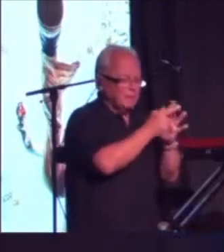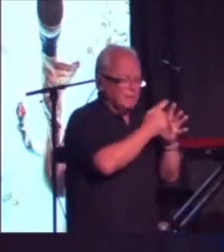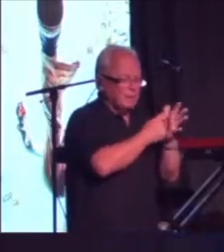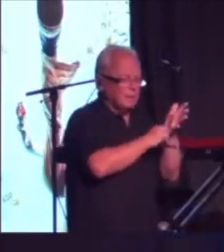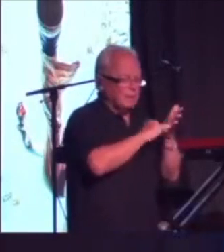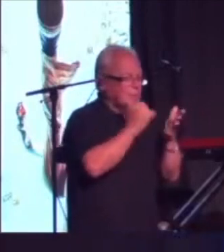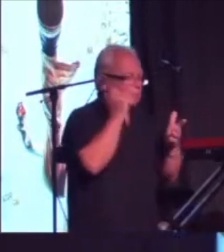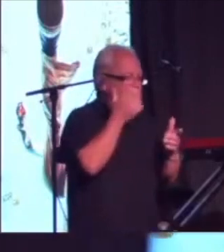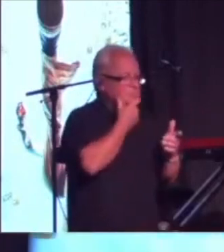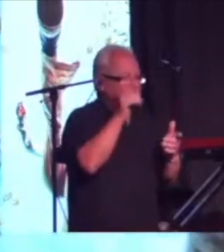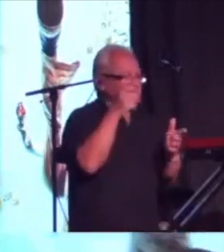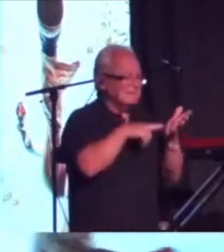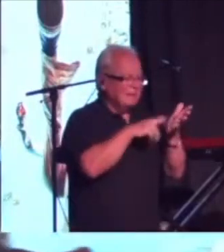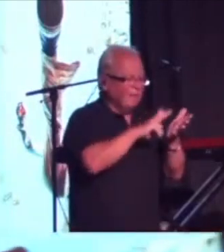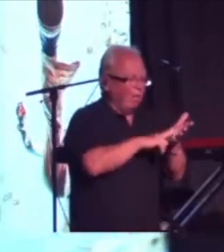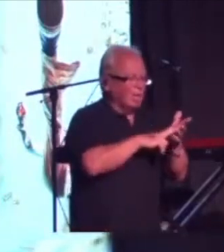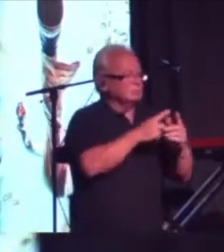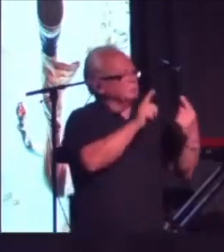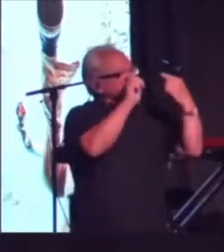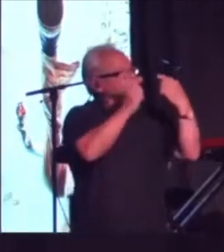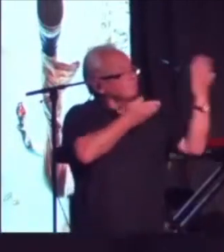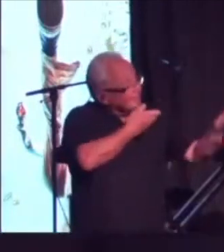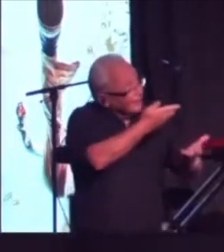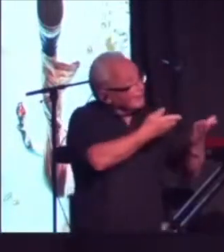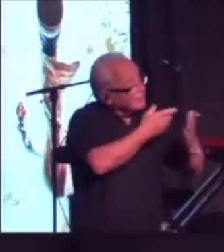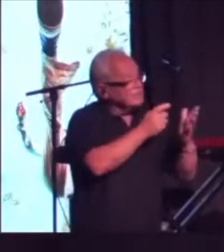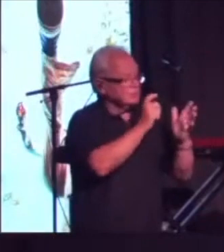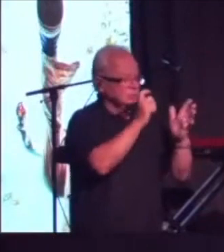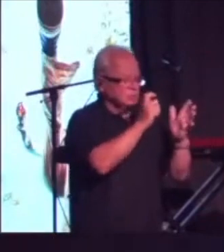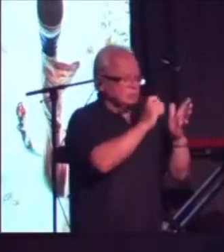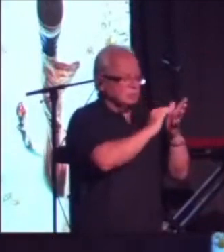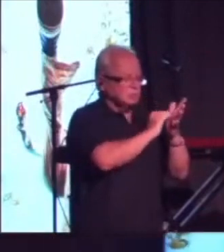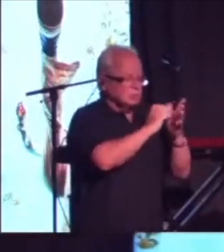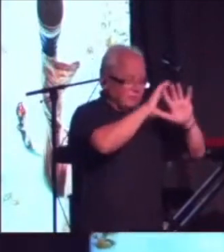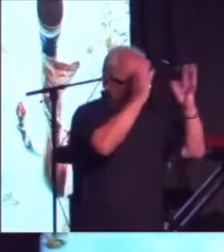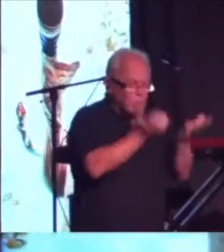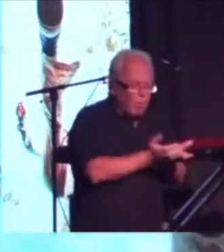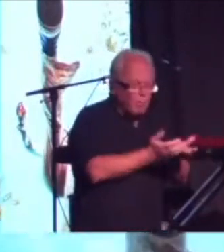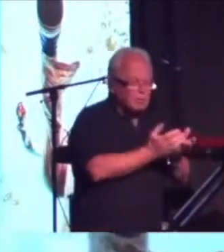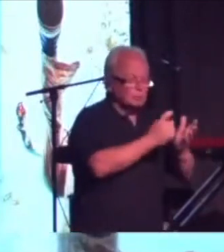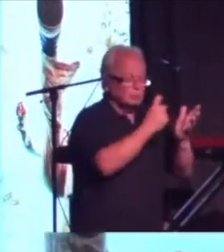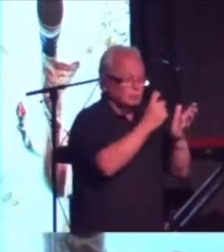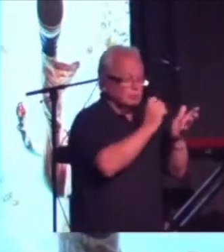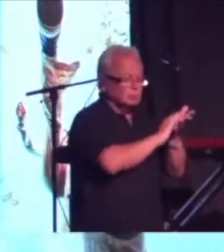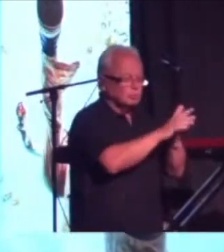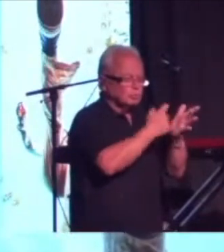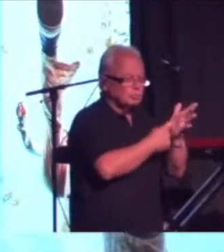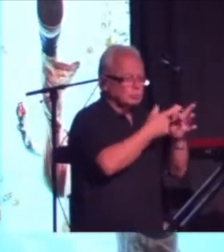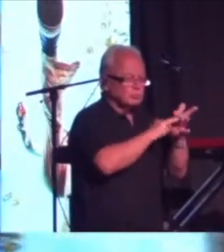says, how many people do you truly trust? Now, at the last count, and it's probably moving all the time, 341